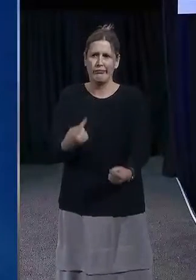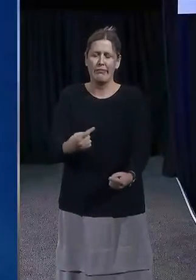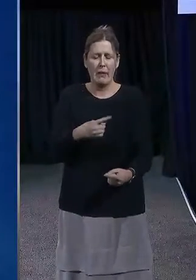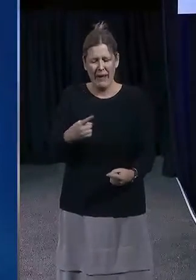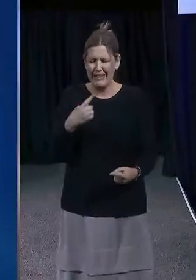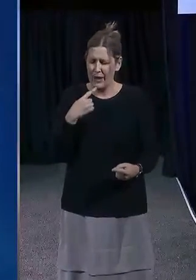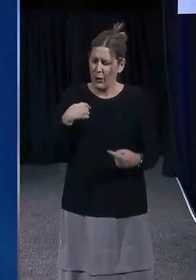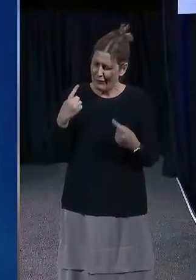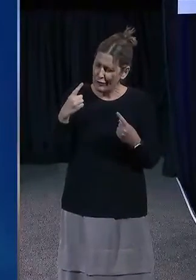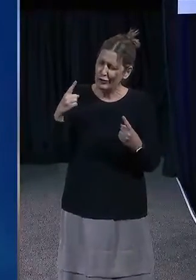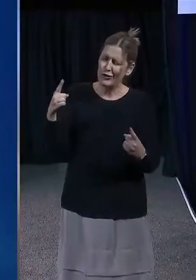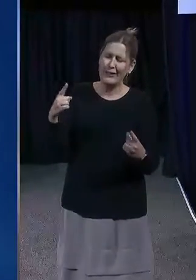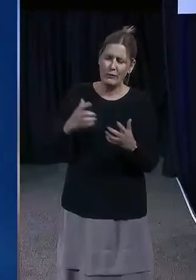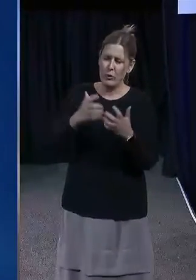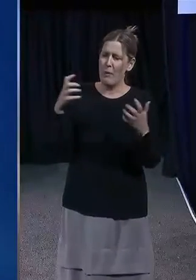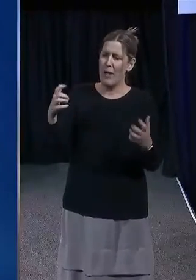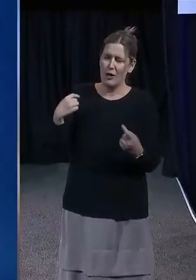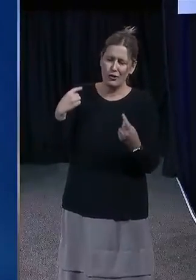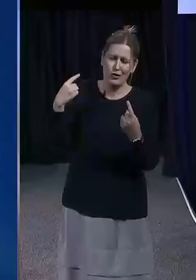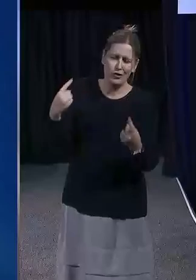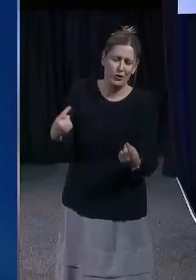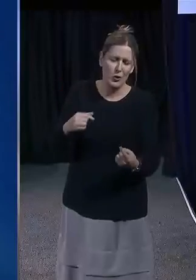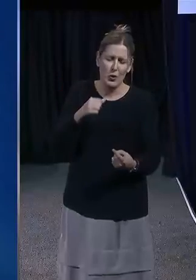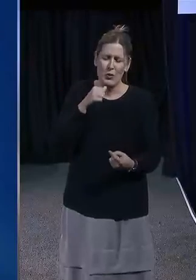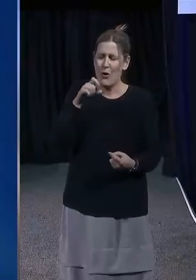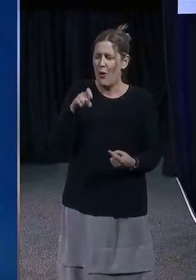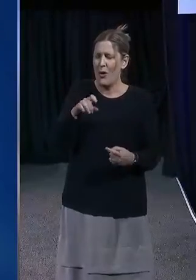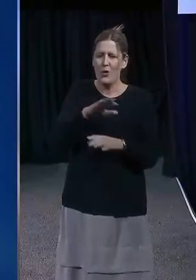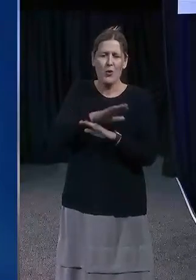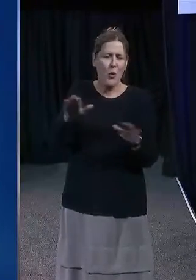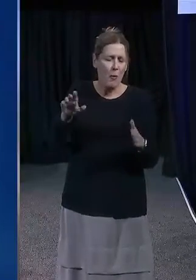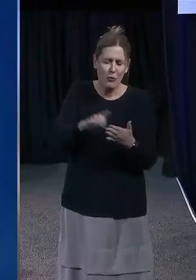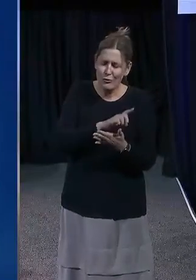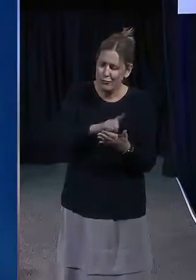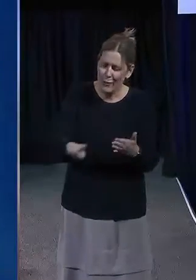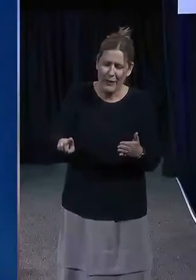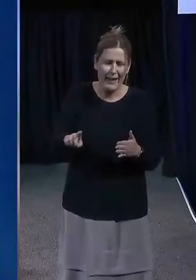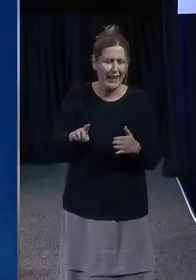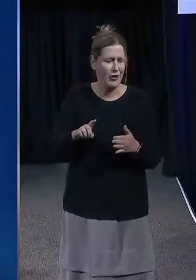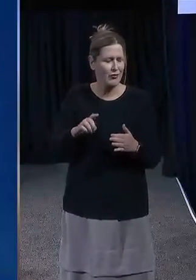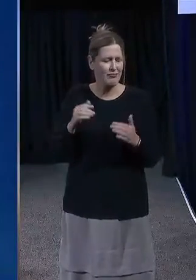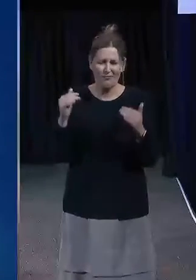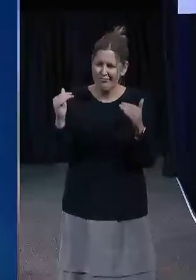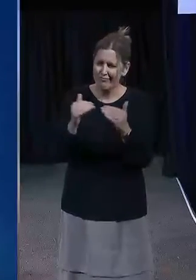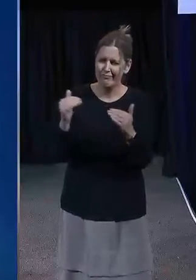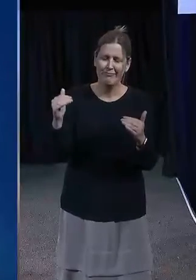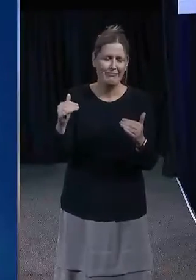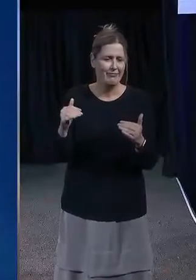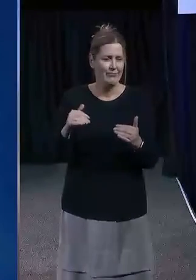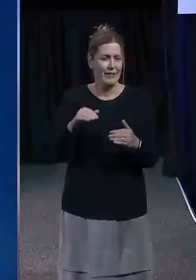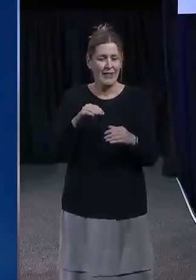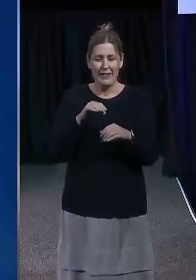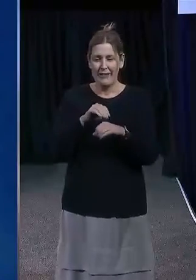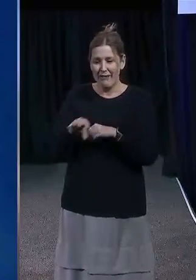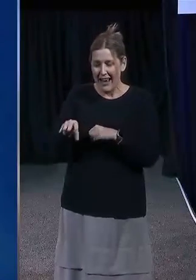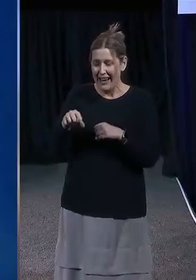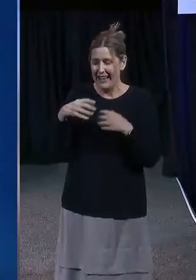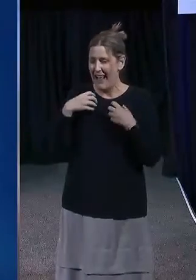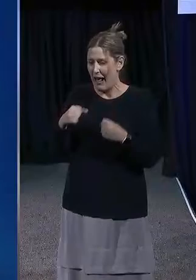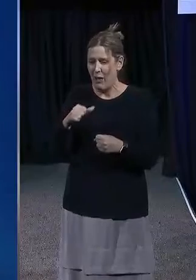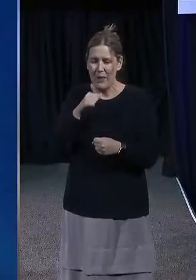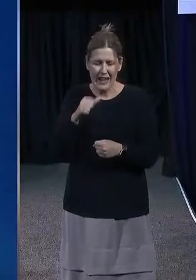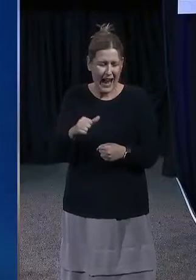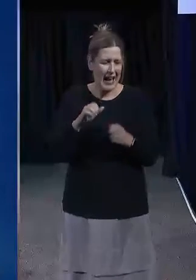We've achieved so much that there is no more discrimination, there's no more differences in the social determinants of health, in education,